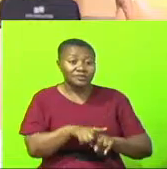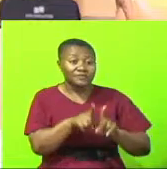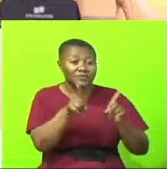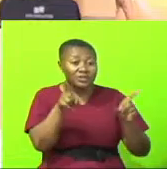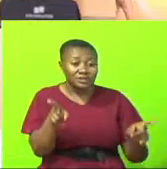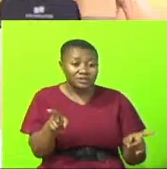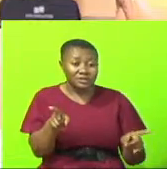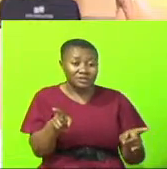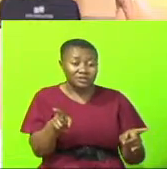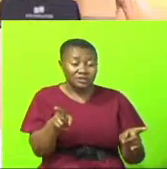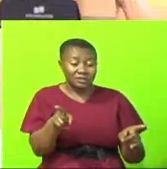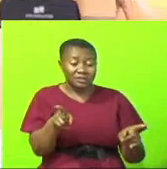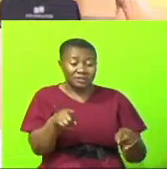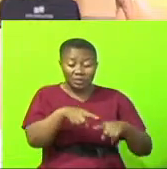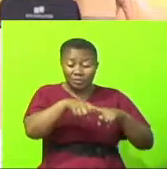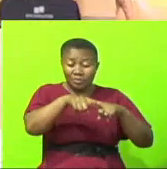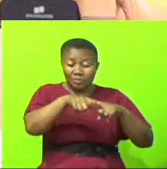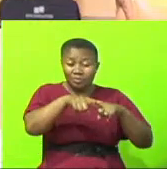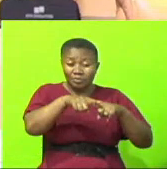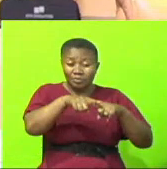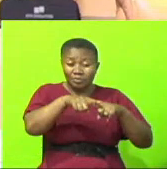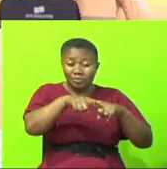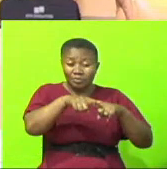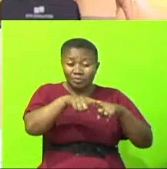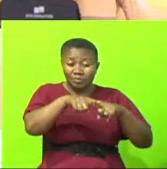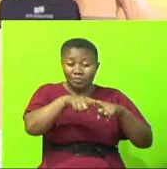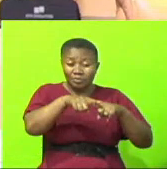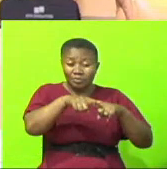in terms of the presidential value,